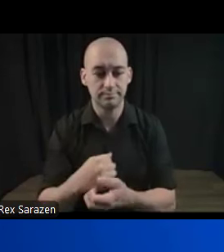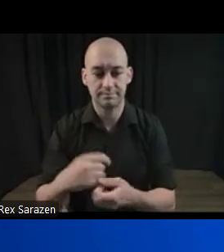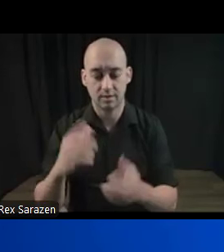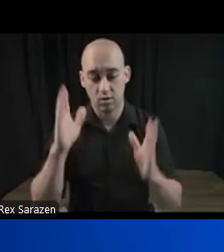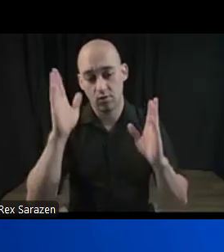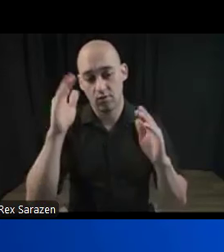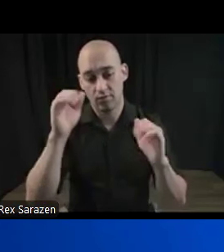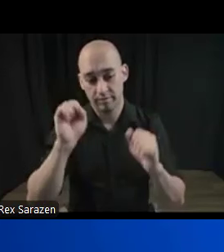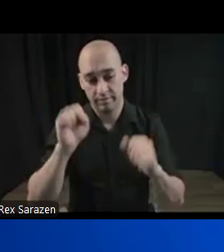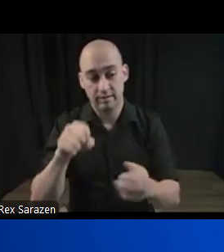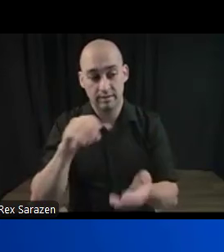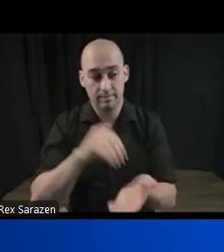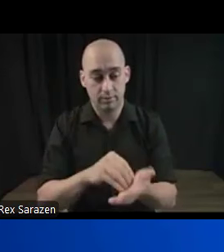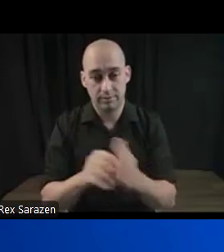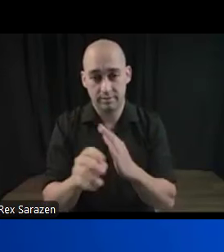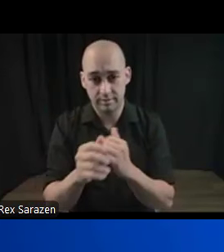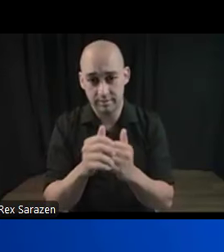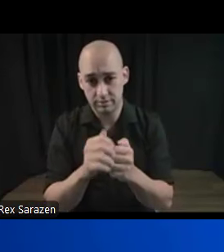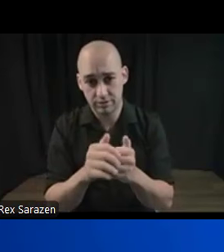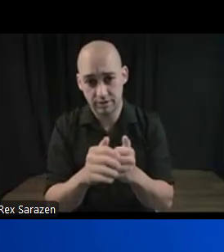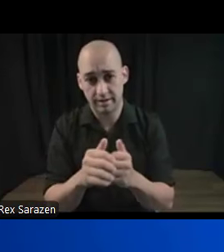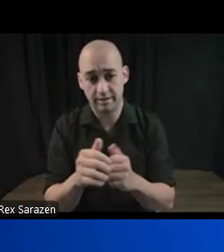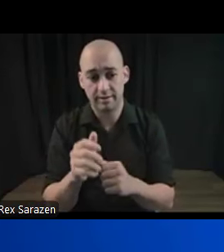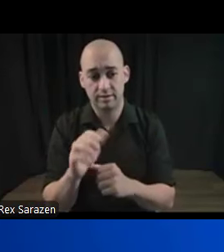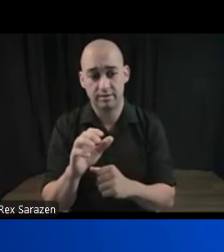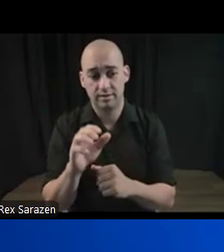hopefully put it in the chat, that guide to